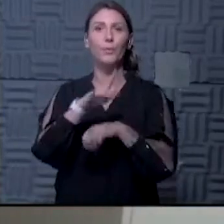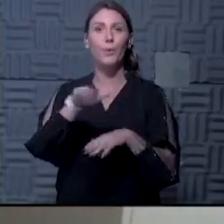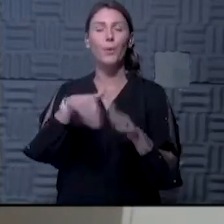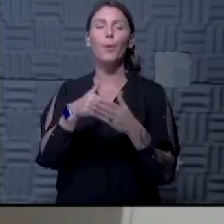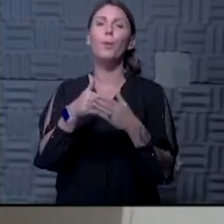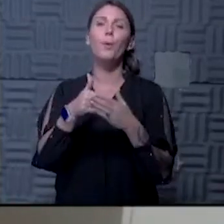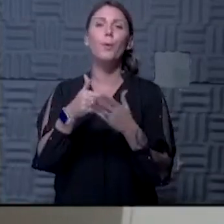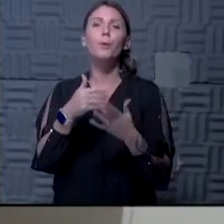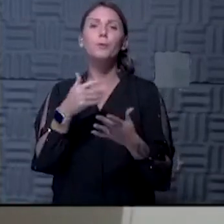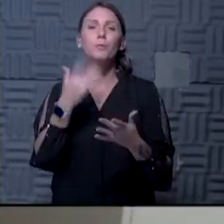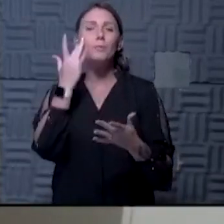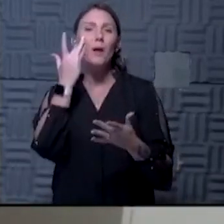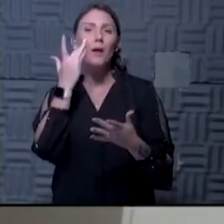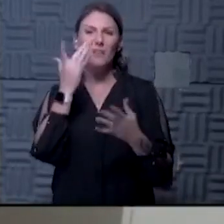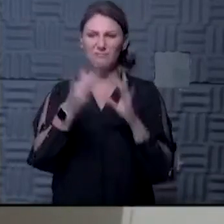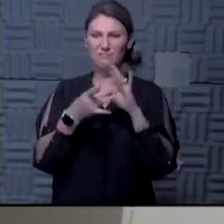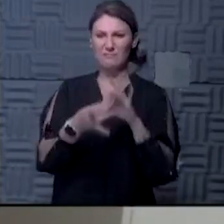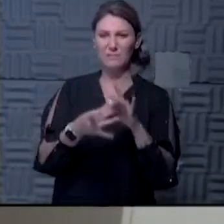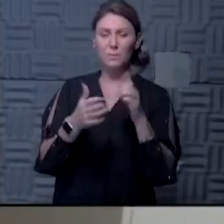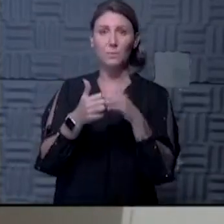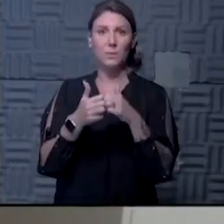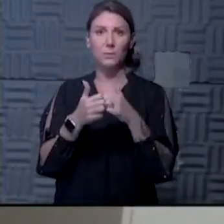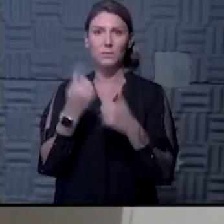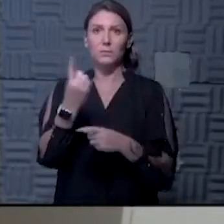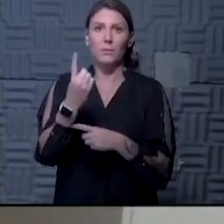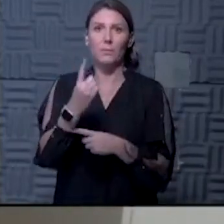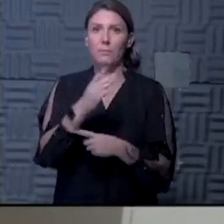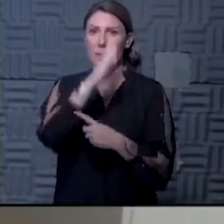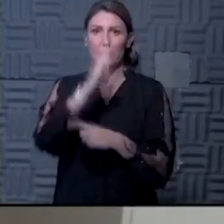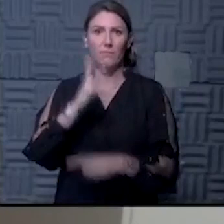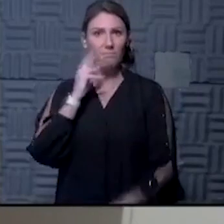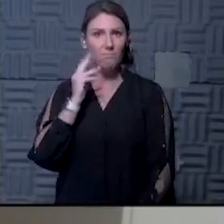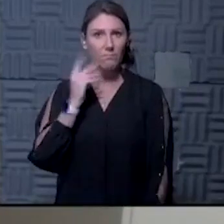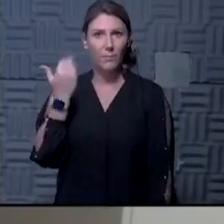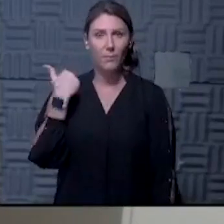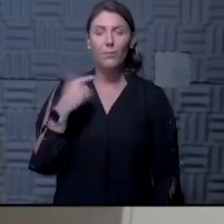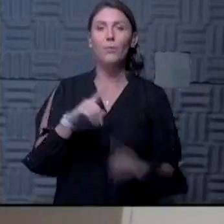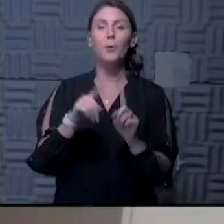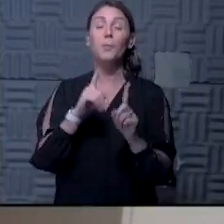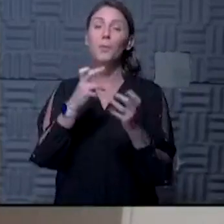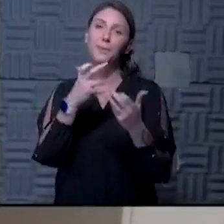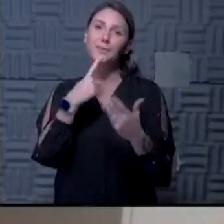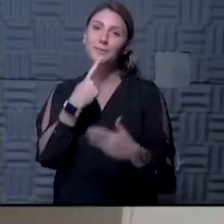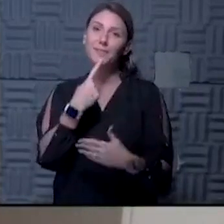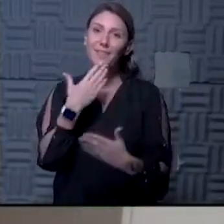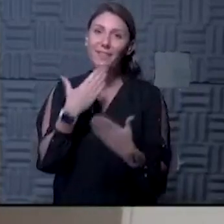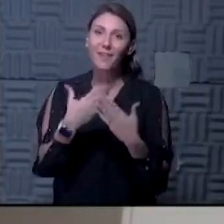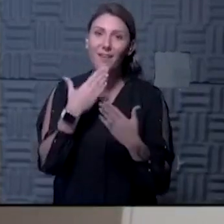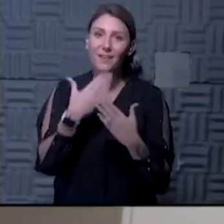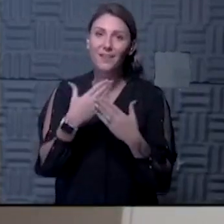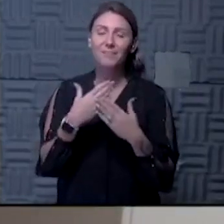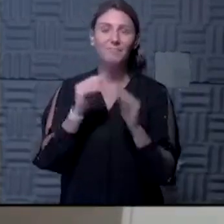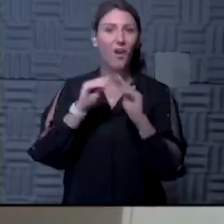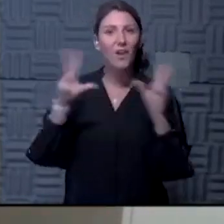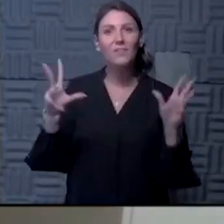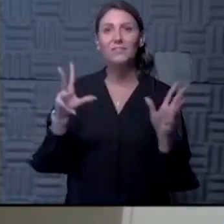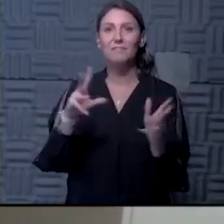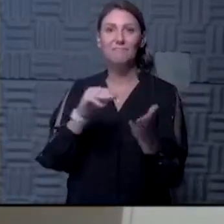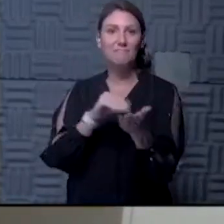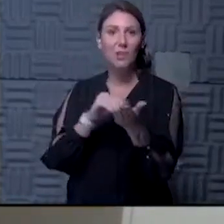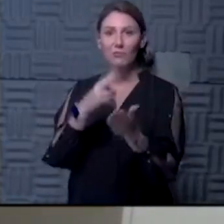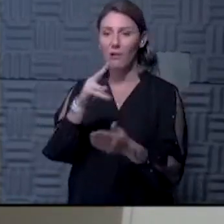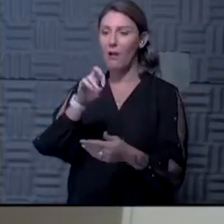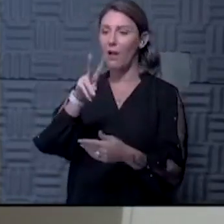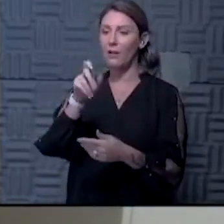because we were dealing with something we never dealt with before. But I just want to say thank you to obviously Dr. Hawkinson,